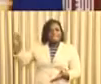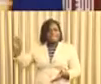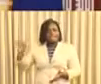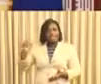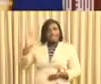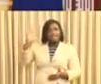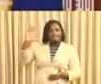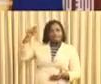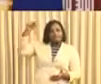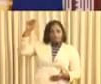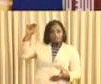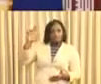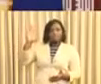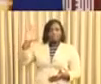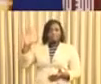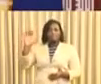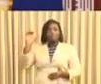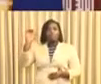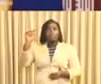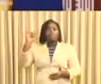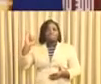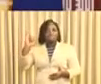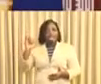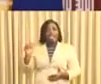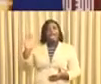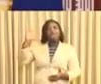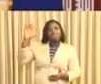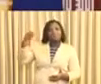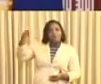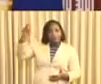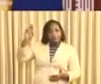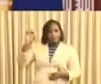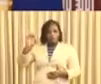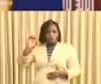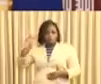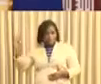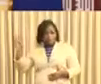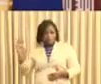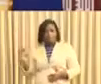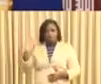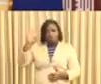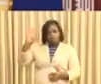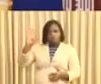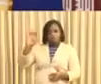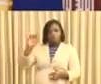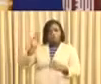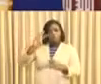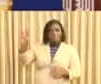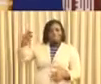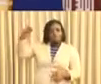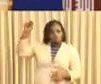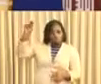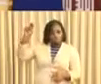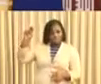Upper West, 5 in Bono, 4 in Western North, 4 in Western, 3 in Ahafo, 3 in